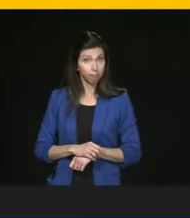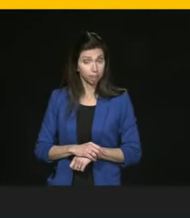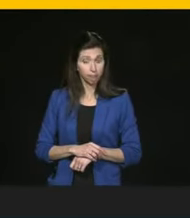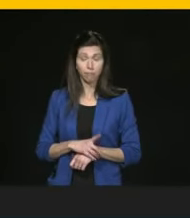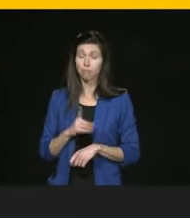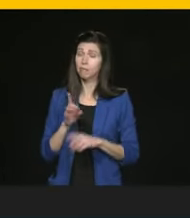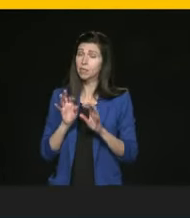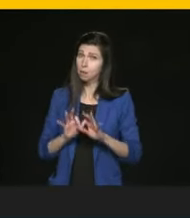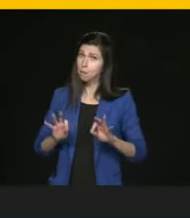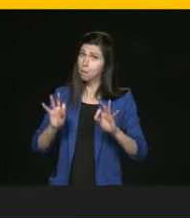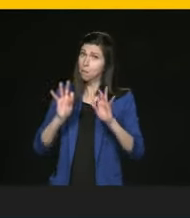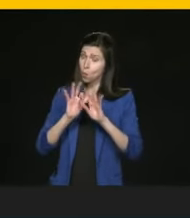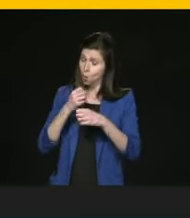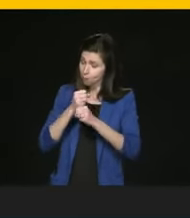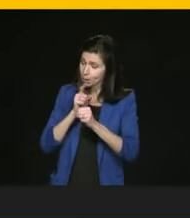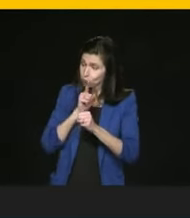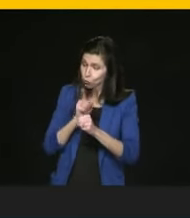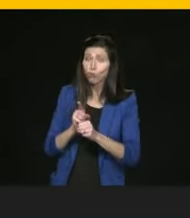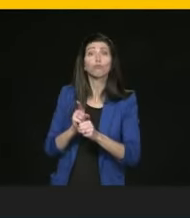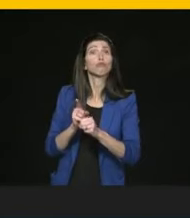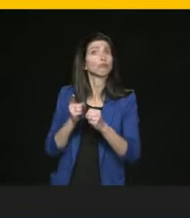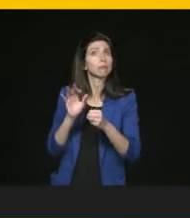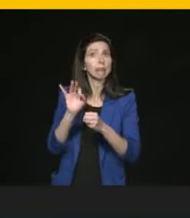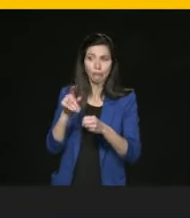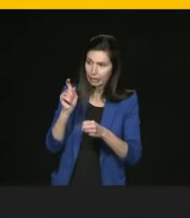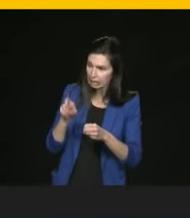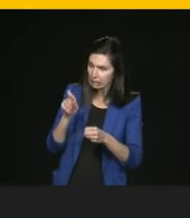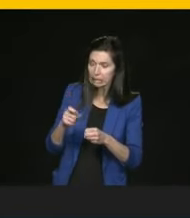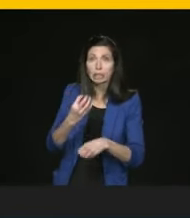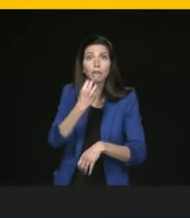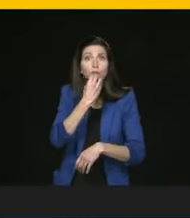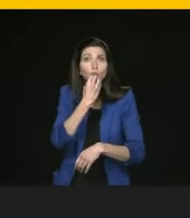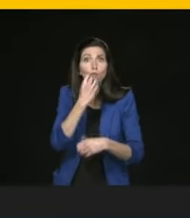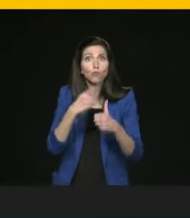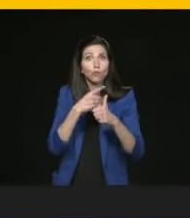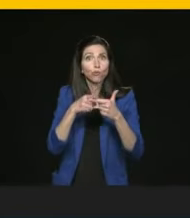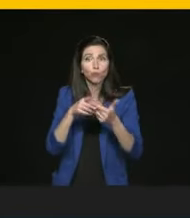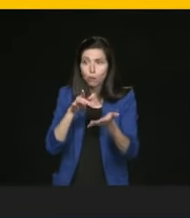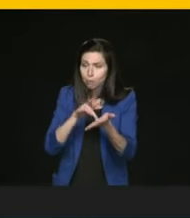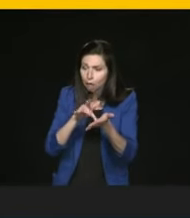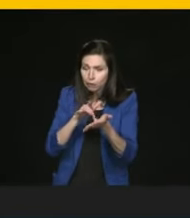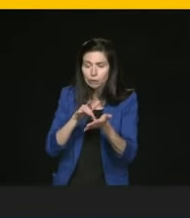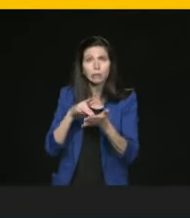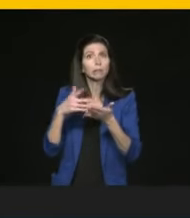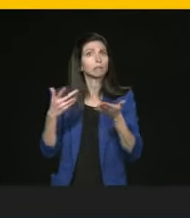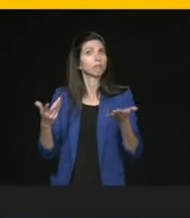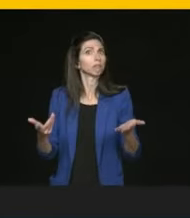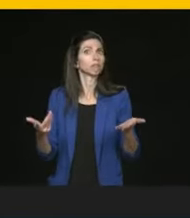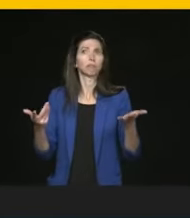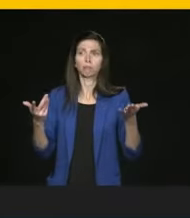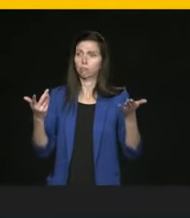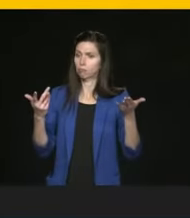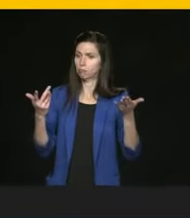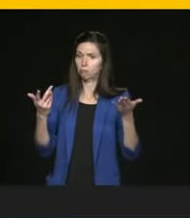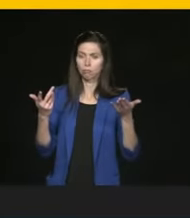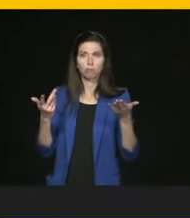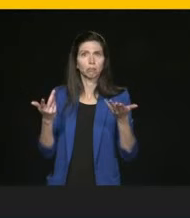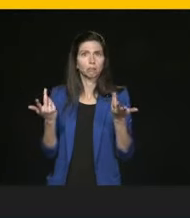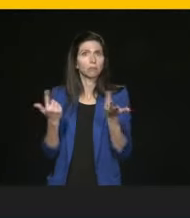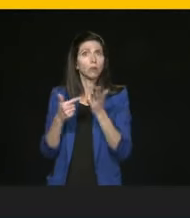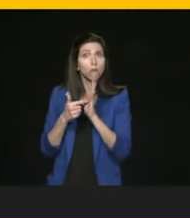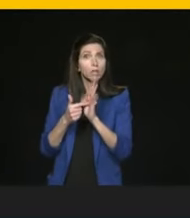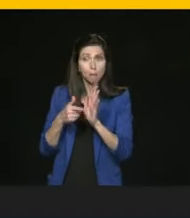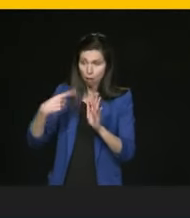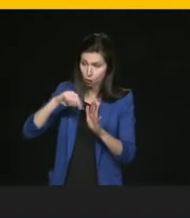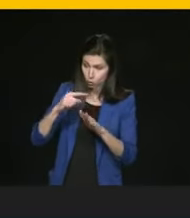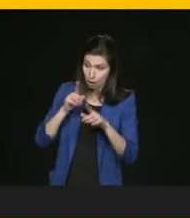essential supplies, food, medicines. You've asked whether we received a guarantee to that effect. Yes, that has